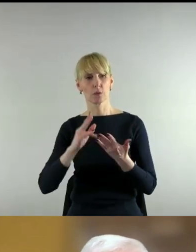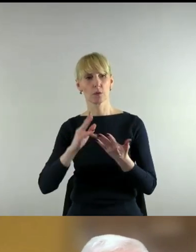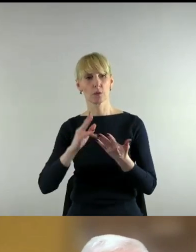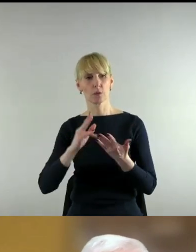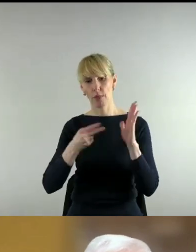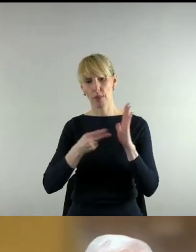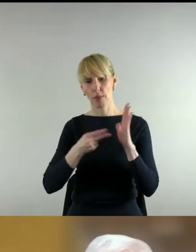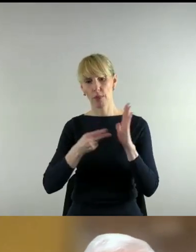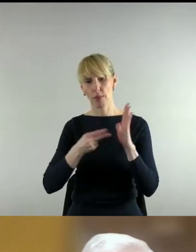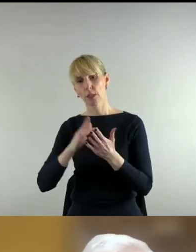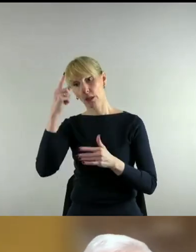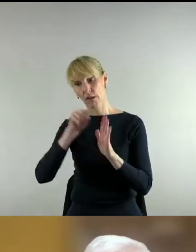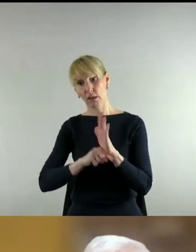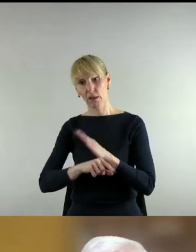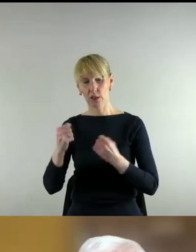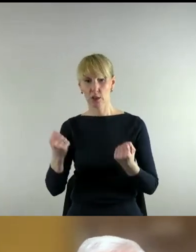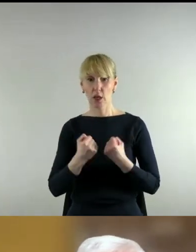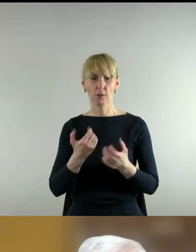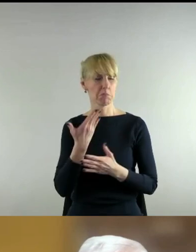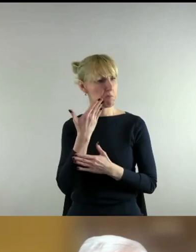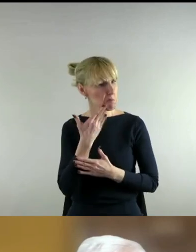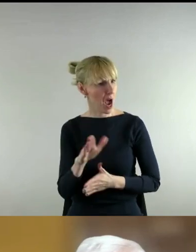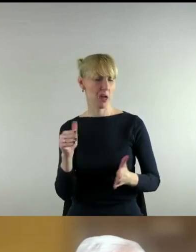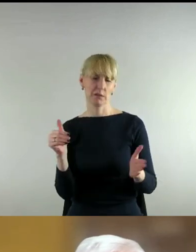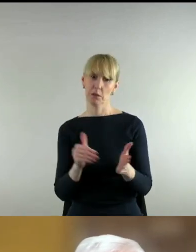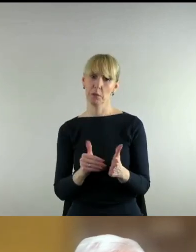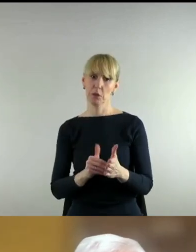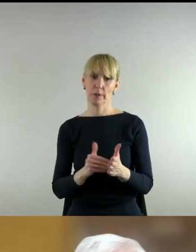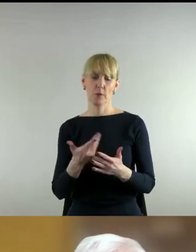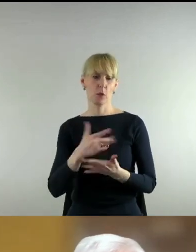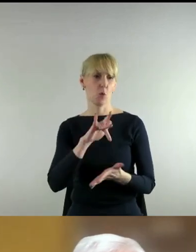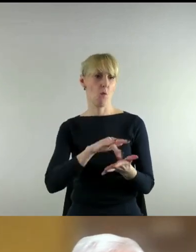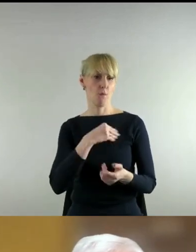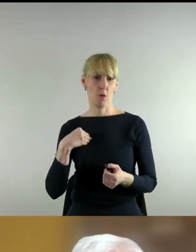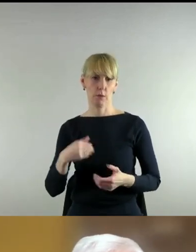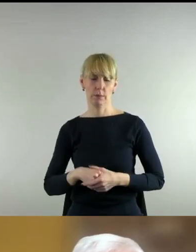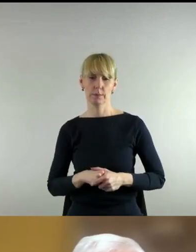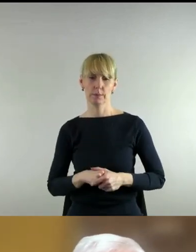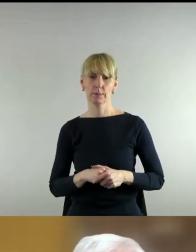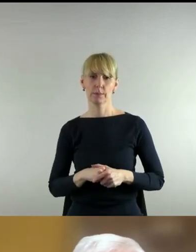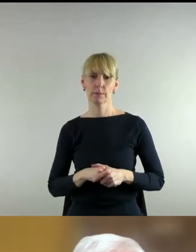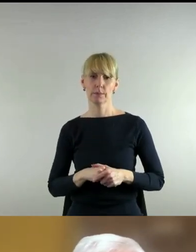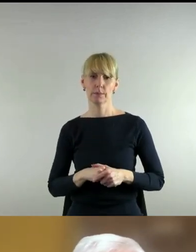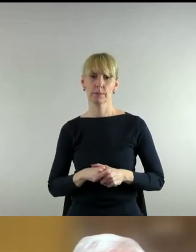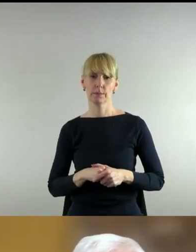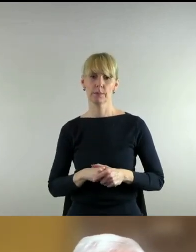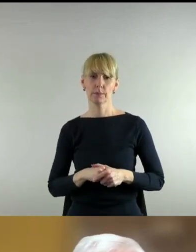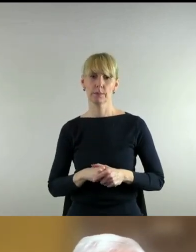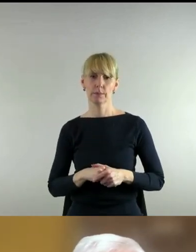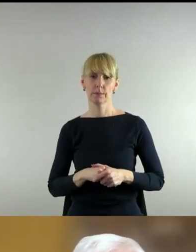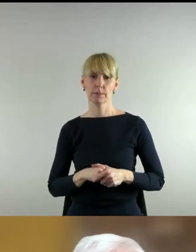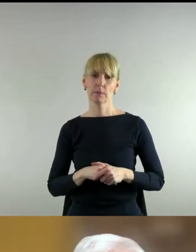planning and strategies of acting. This is what we really need. And it would be very good to have in